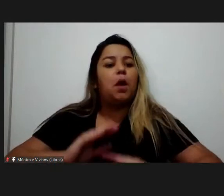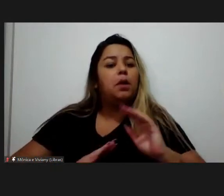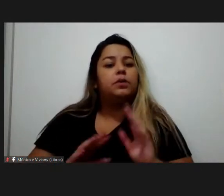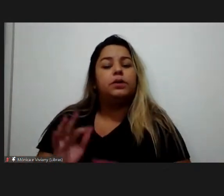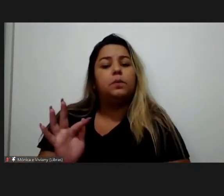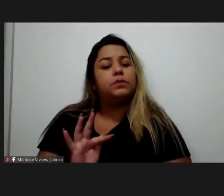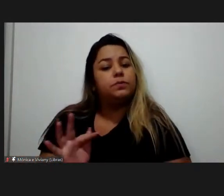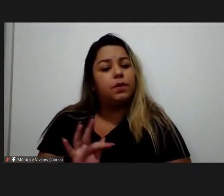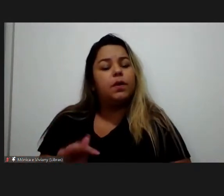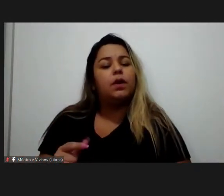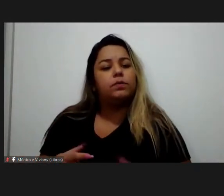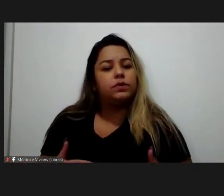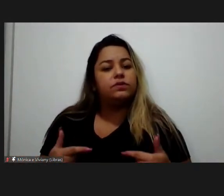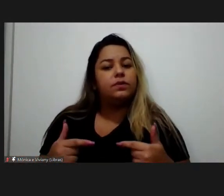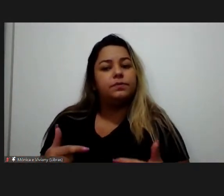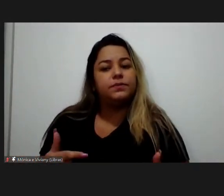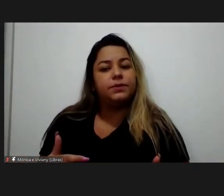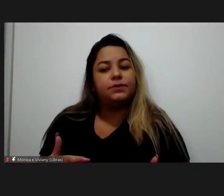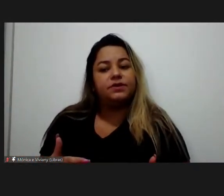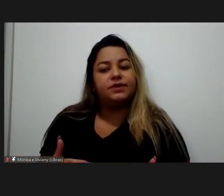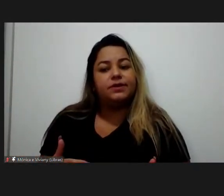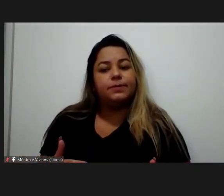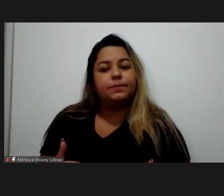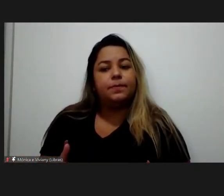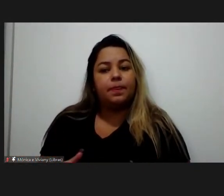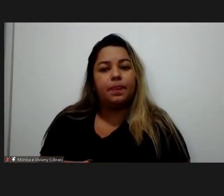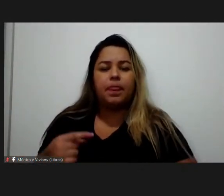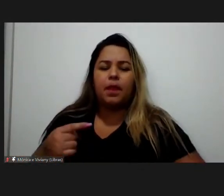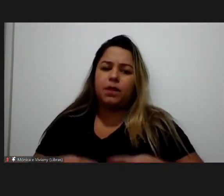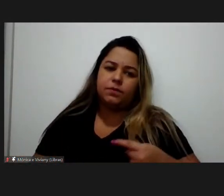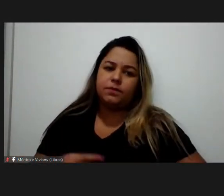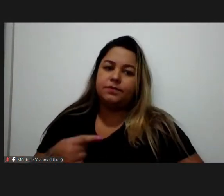this guidelines. So the